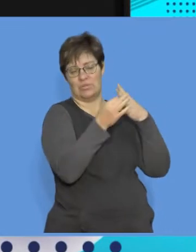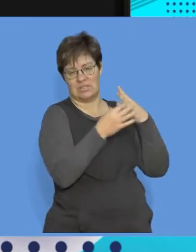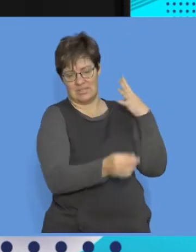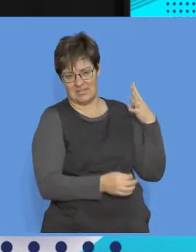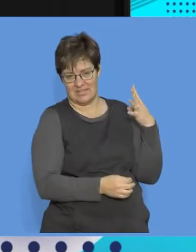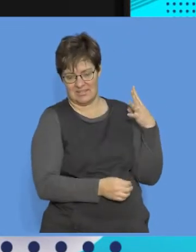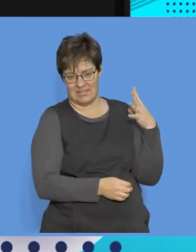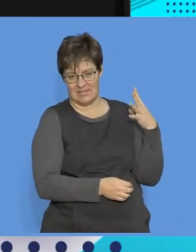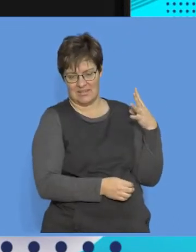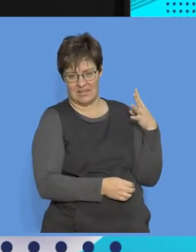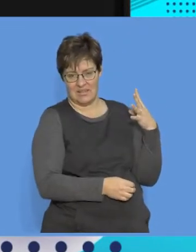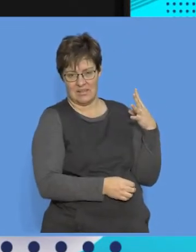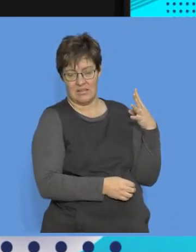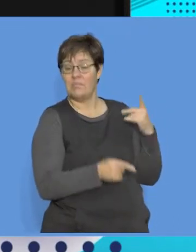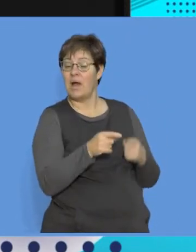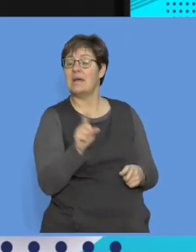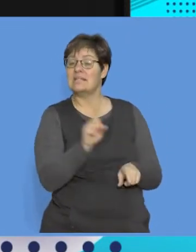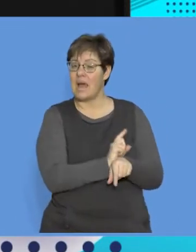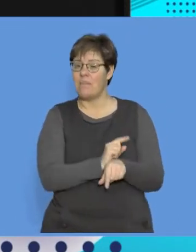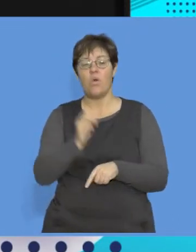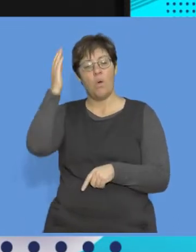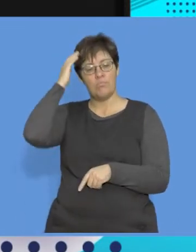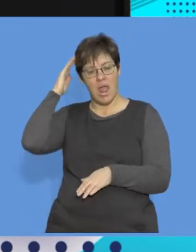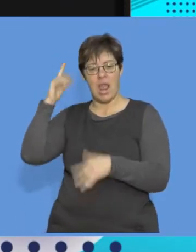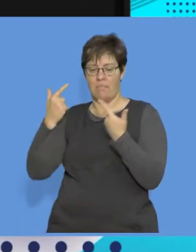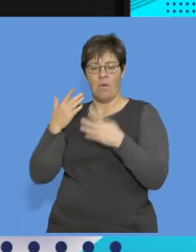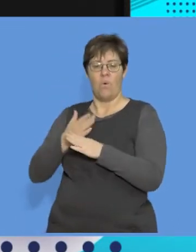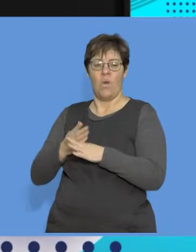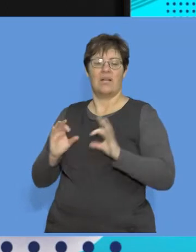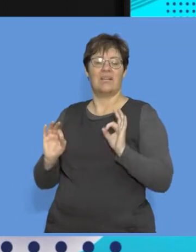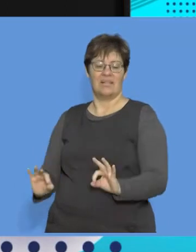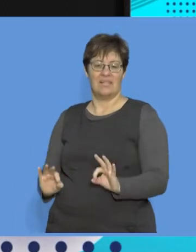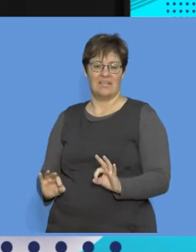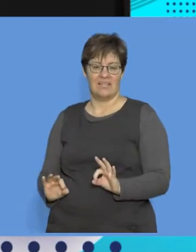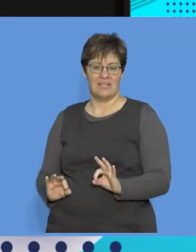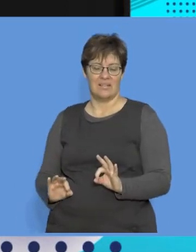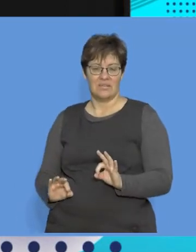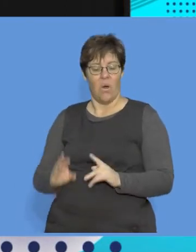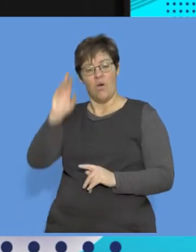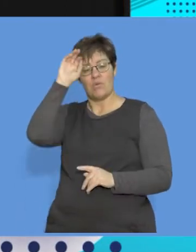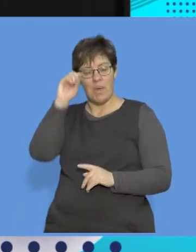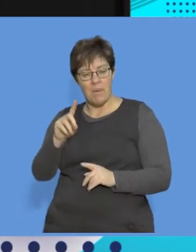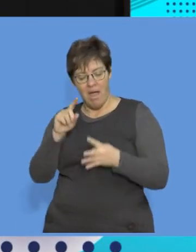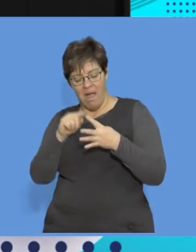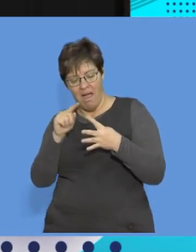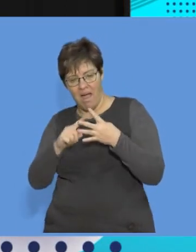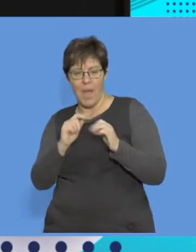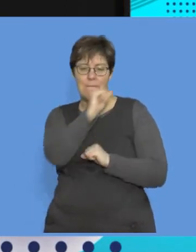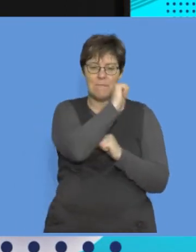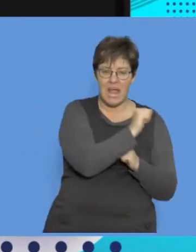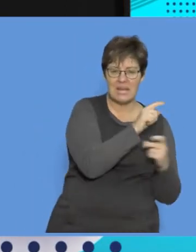the multiple choice questions. And by that stage, your brain is triggering and it remembers what mechanics is,